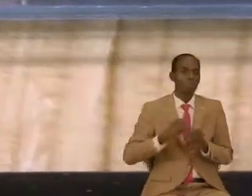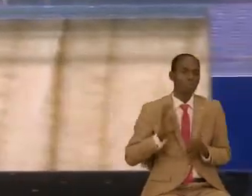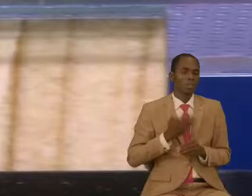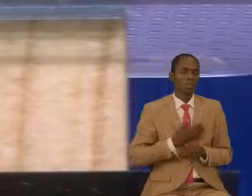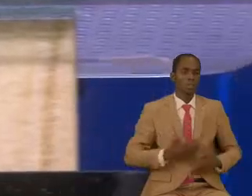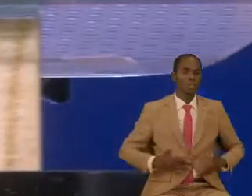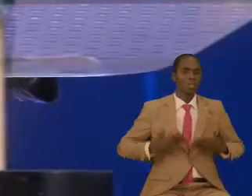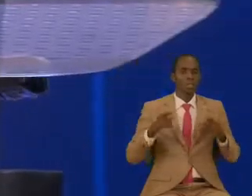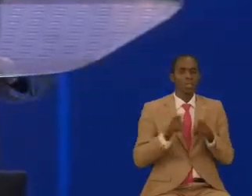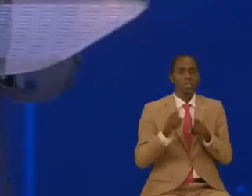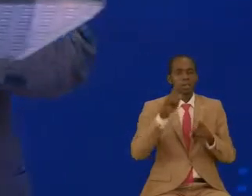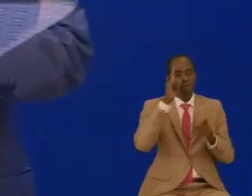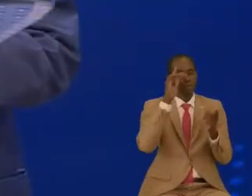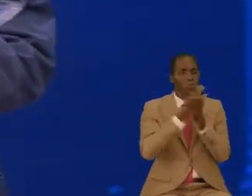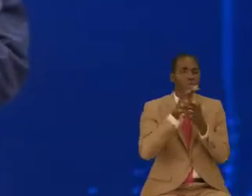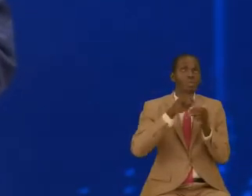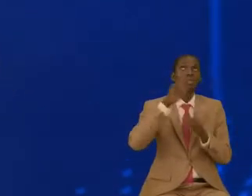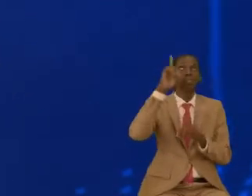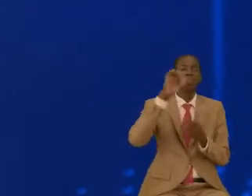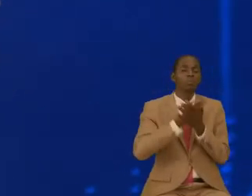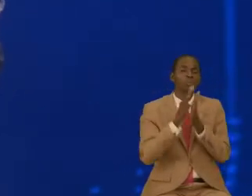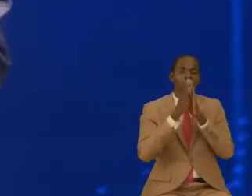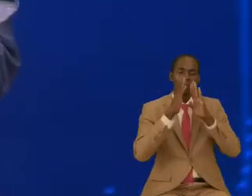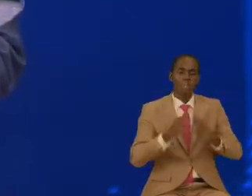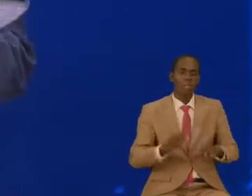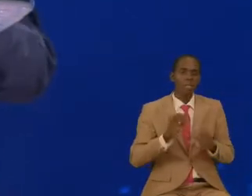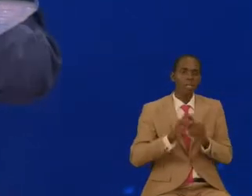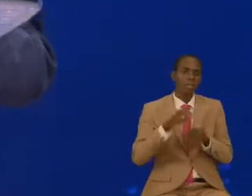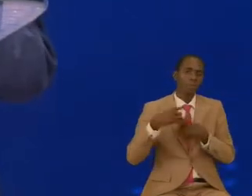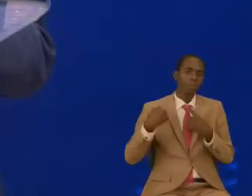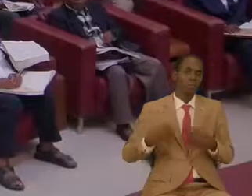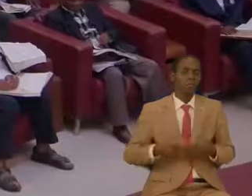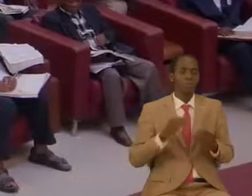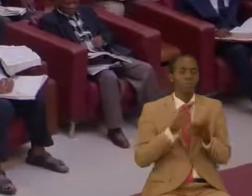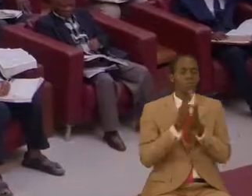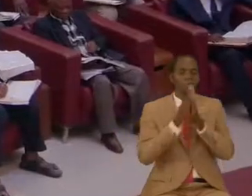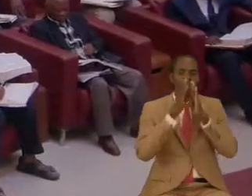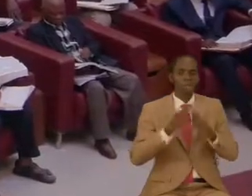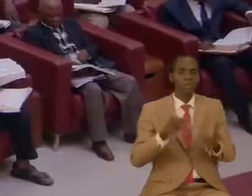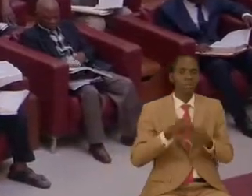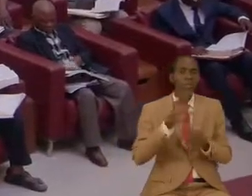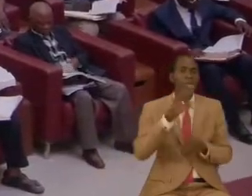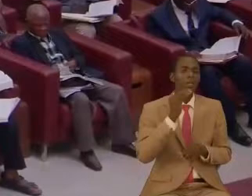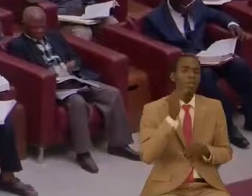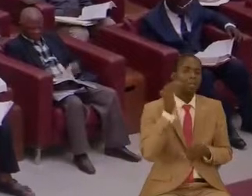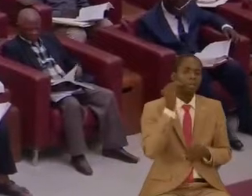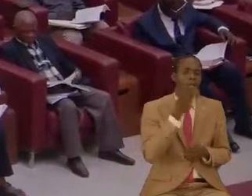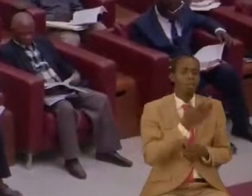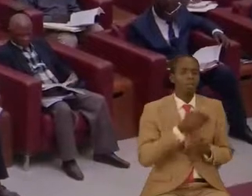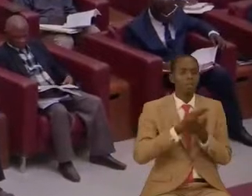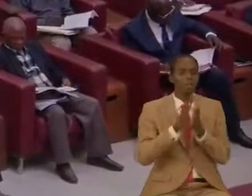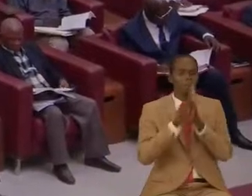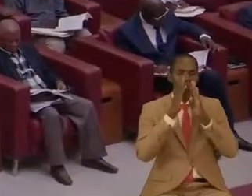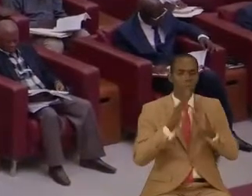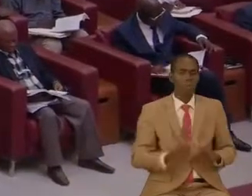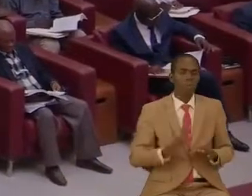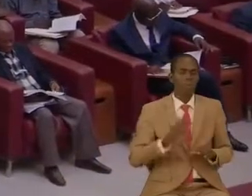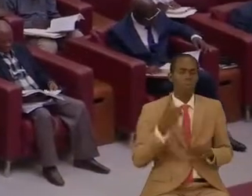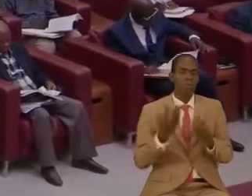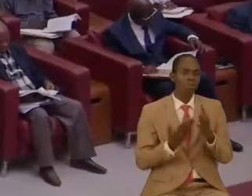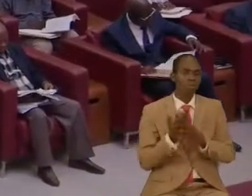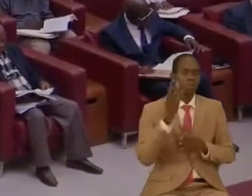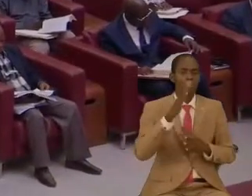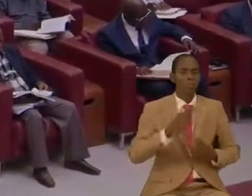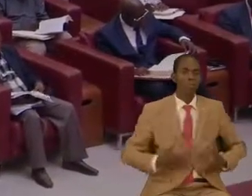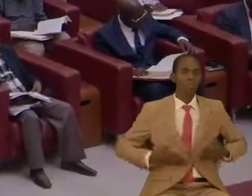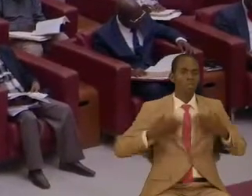trust him, peace in your heart, peace in your home, and peace all through your